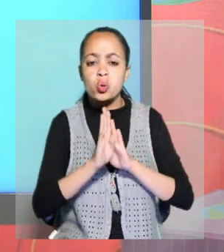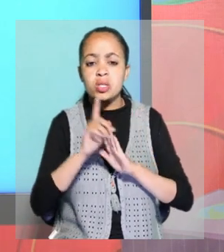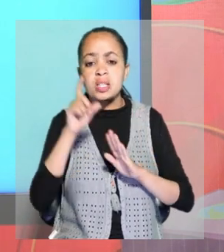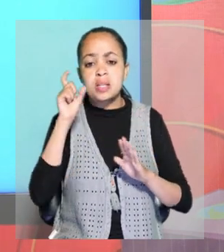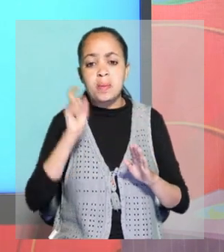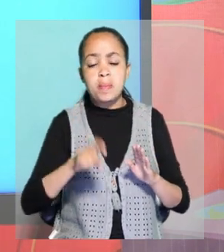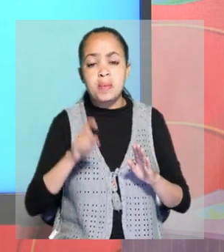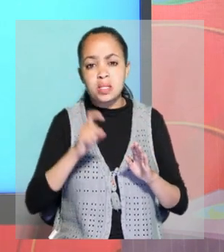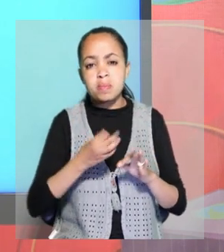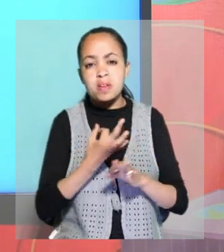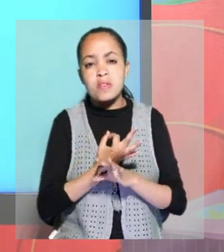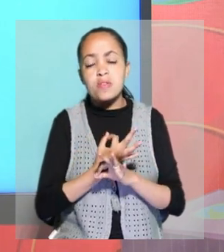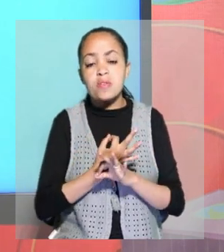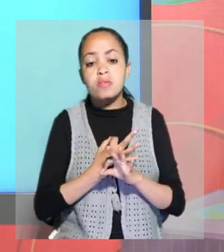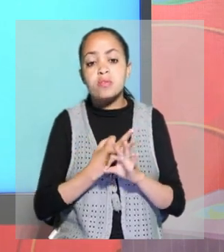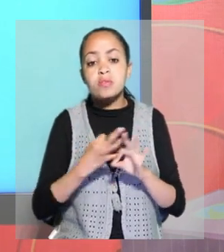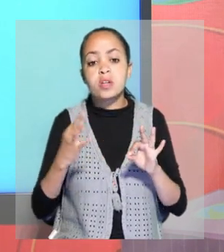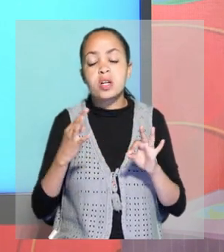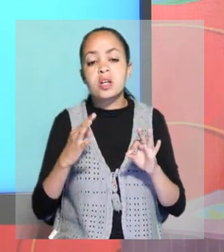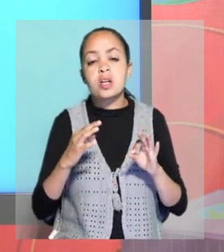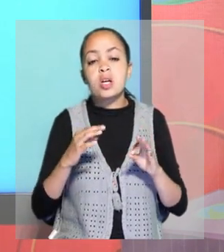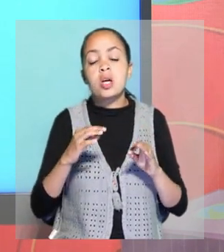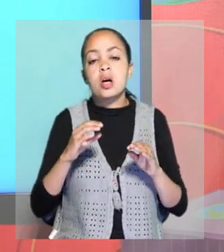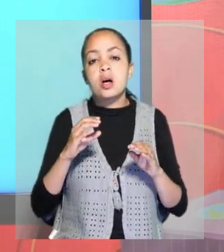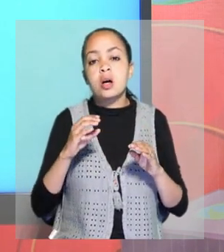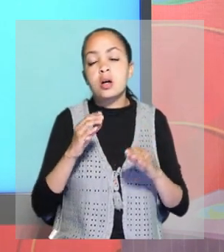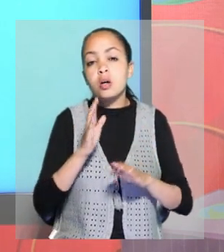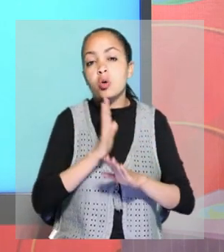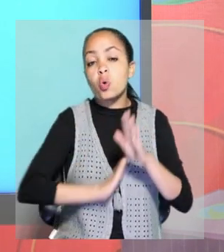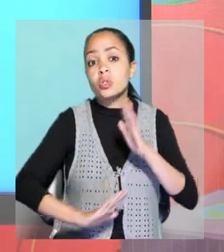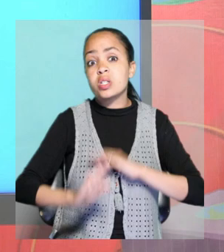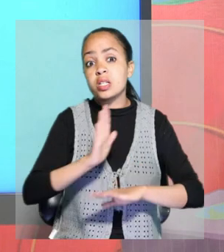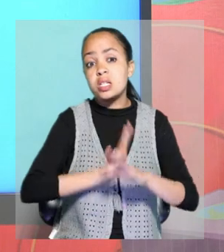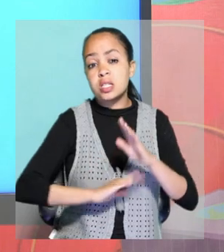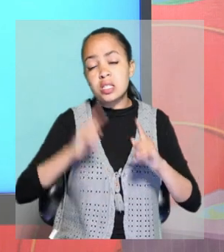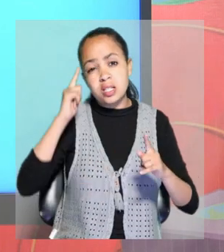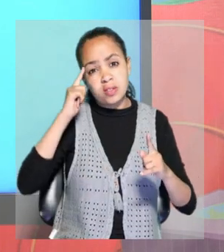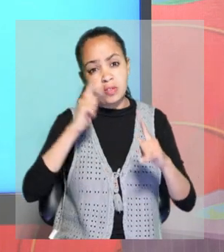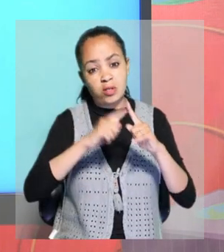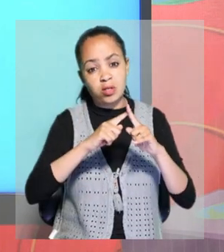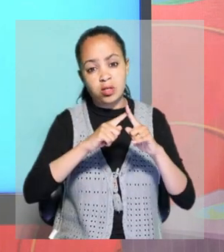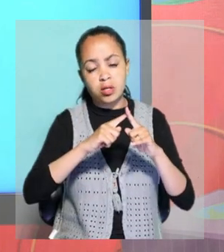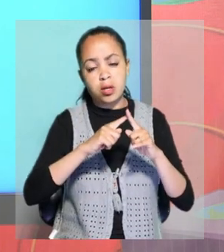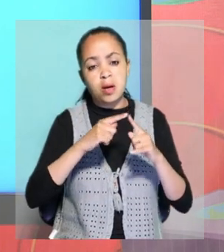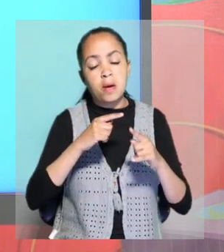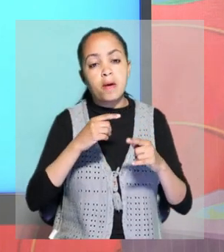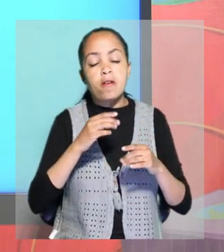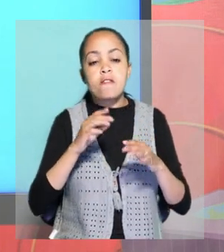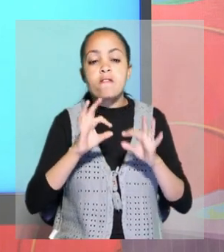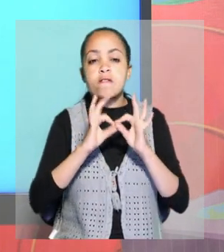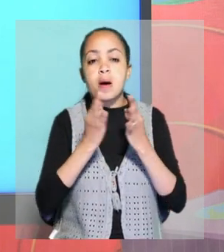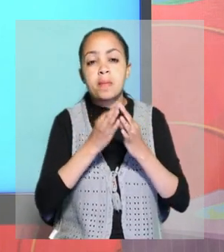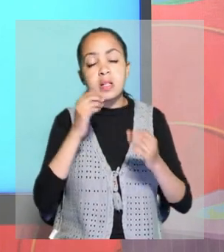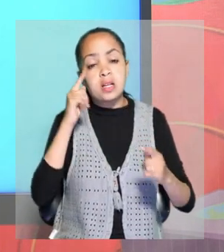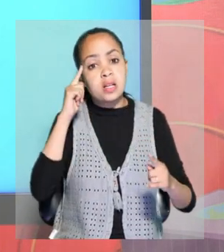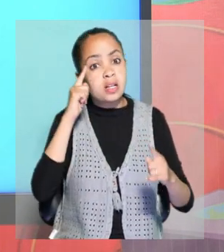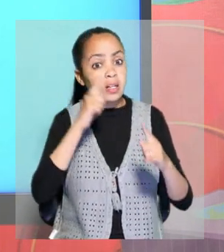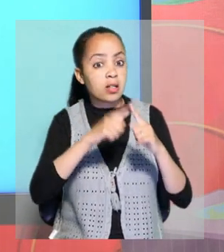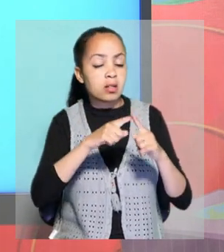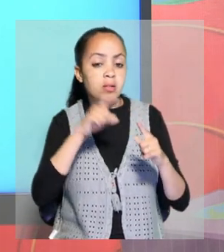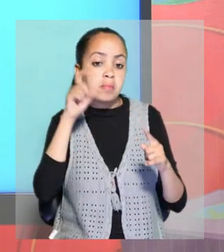be free contraception program must be available. Free family planning activity must be